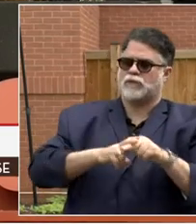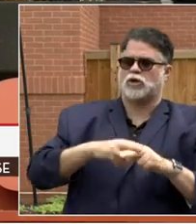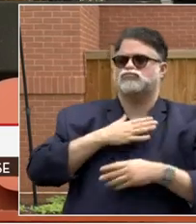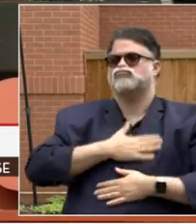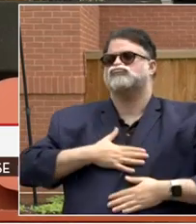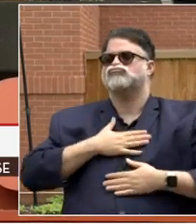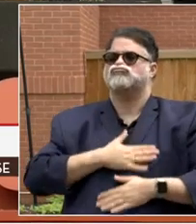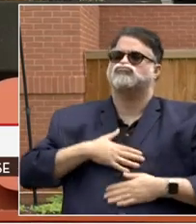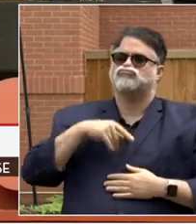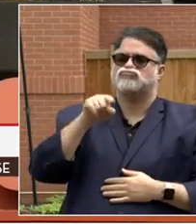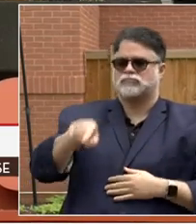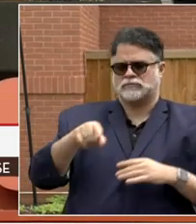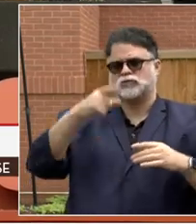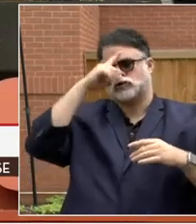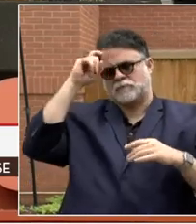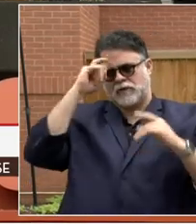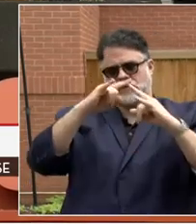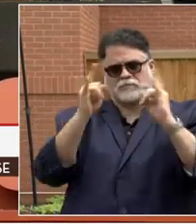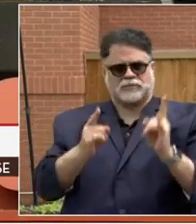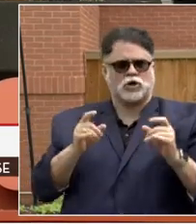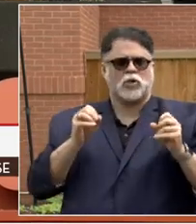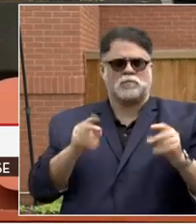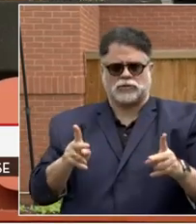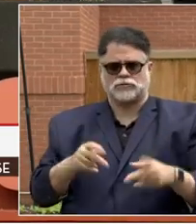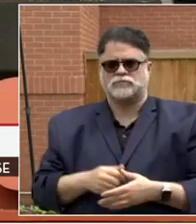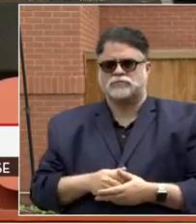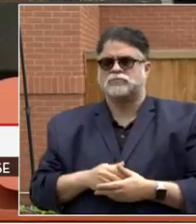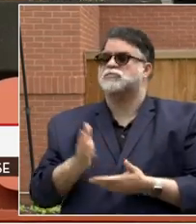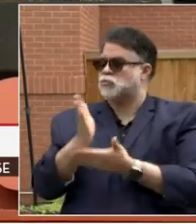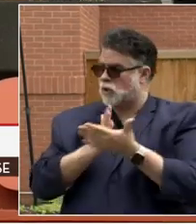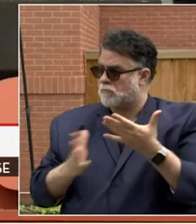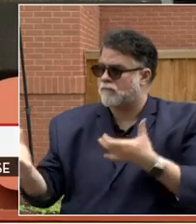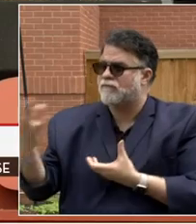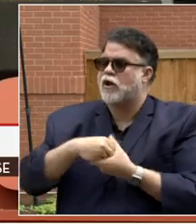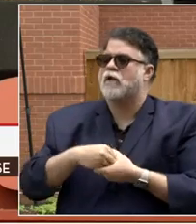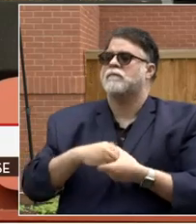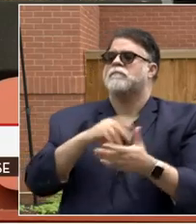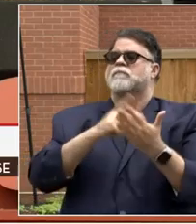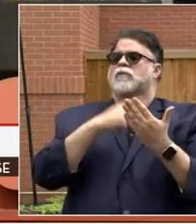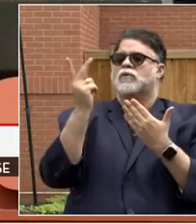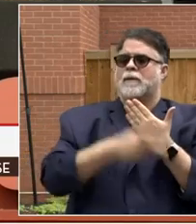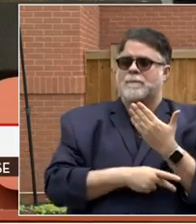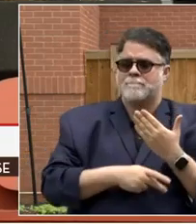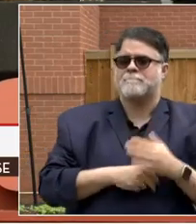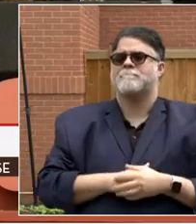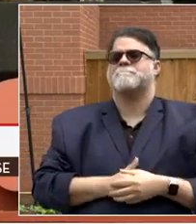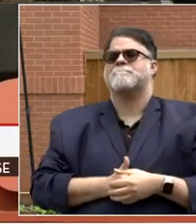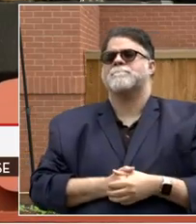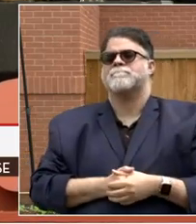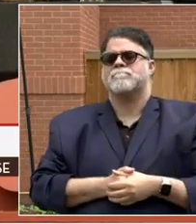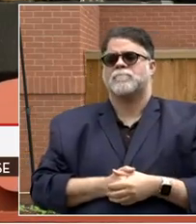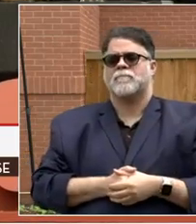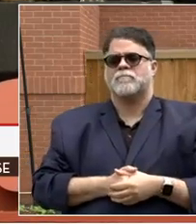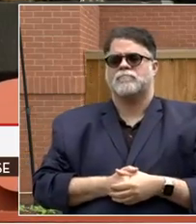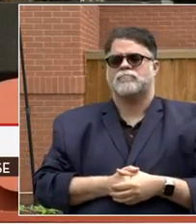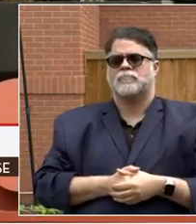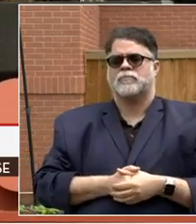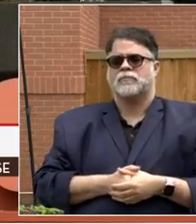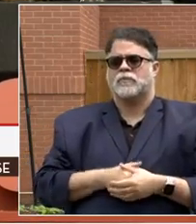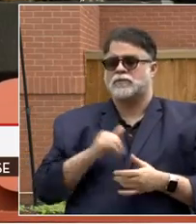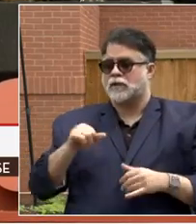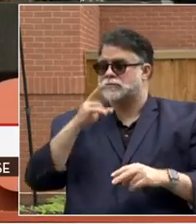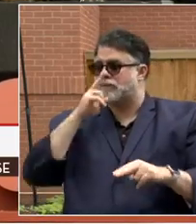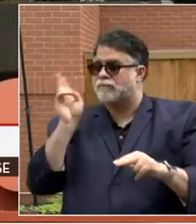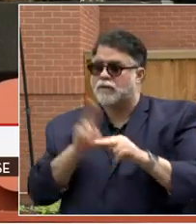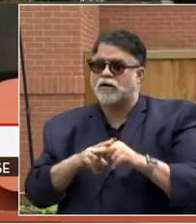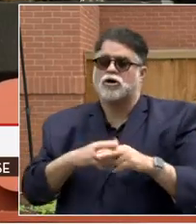opportunities. Some of those include enrichment opportunities, so they will be having fun and learning at the same time. We